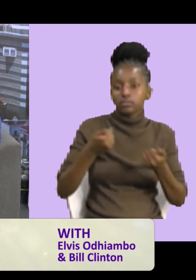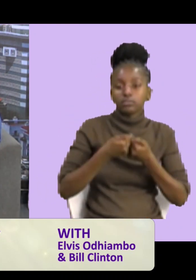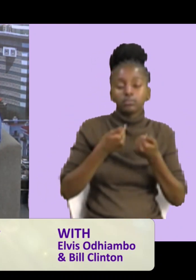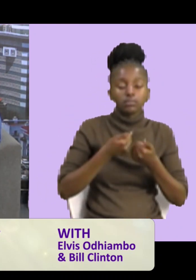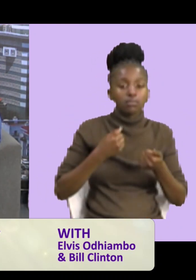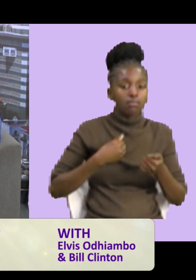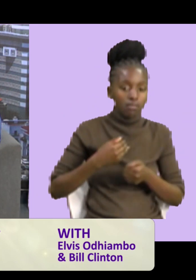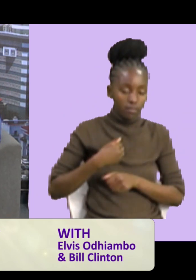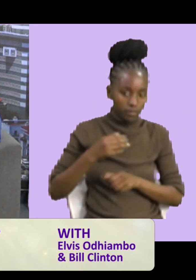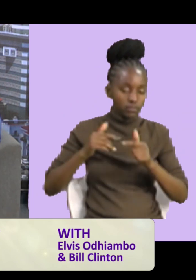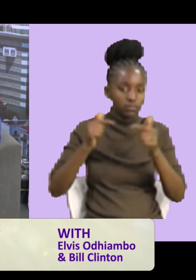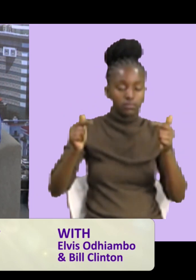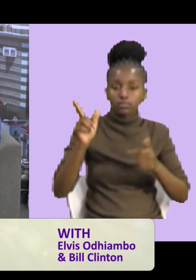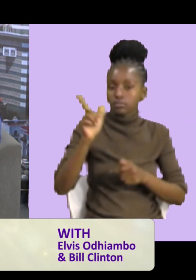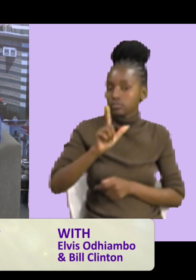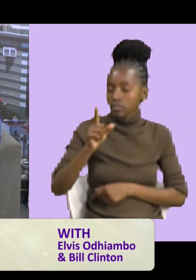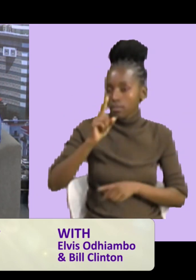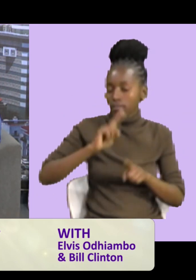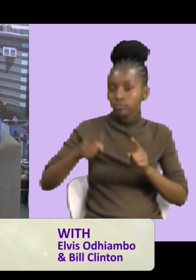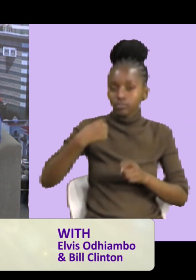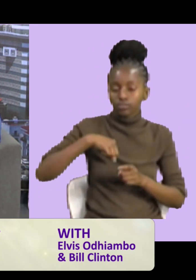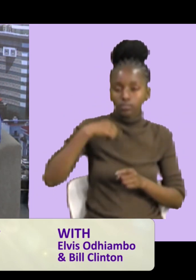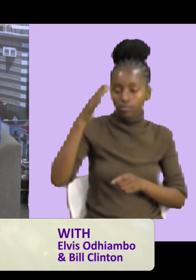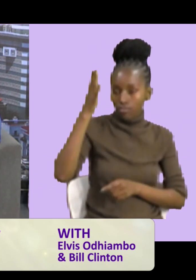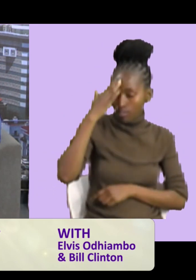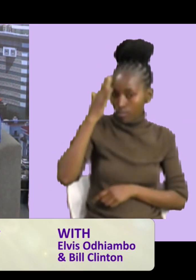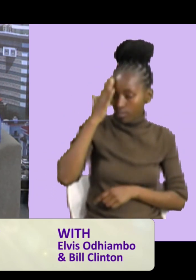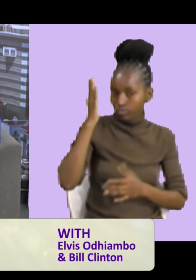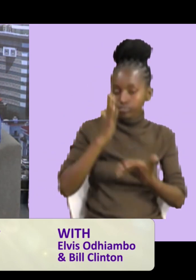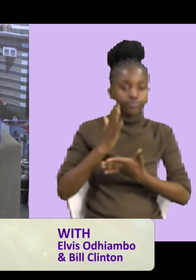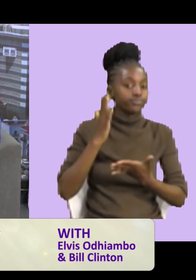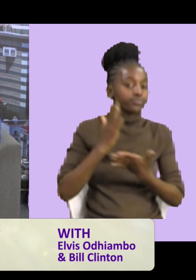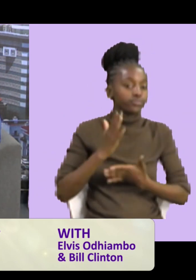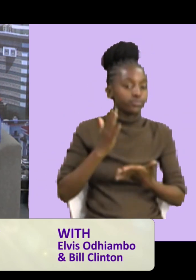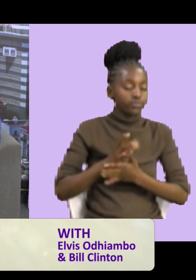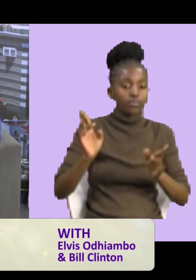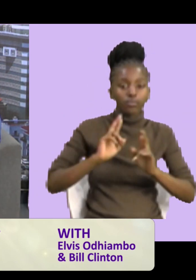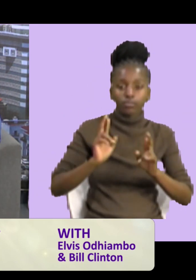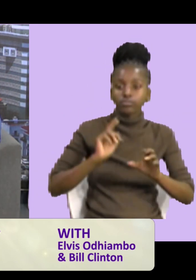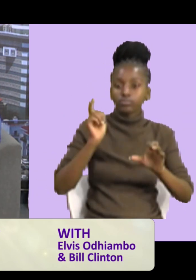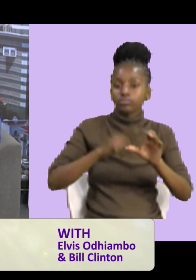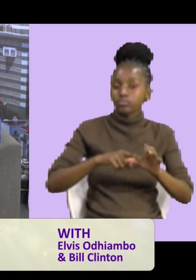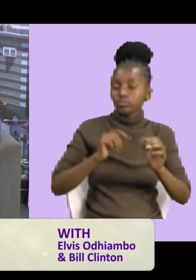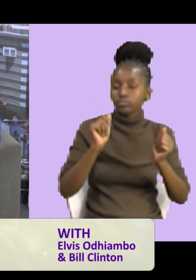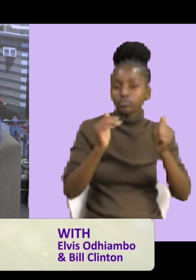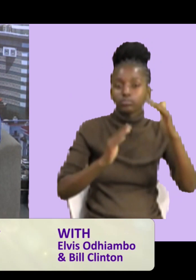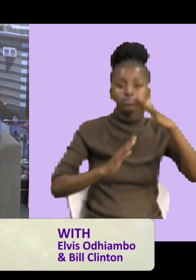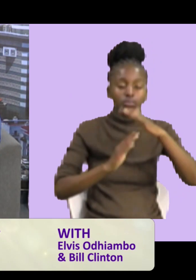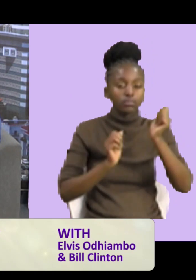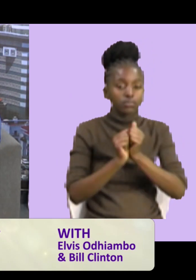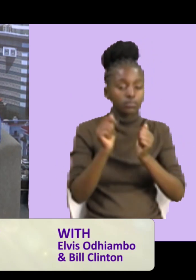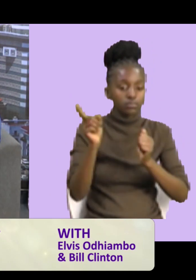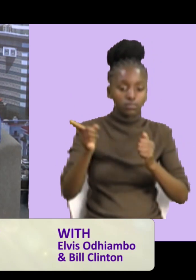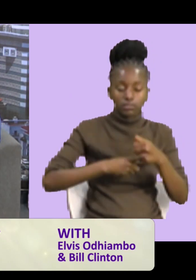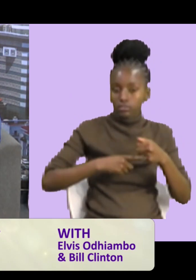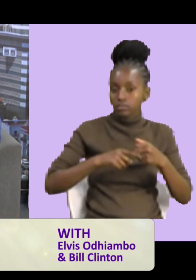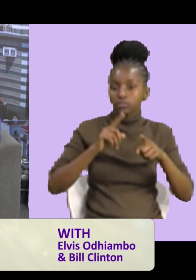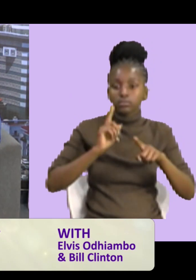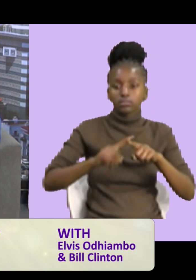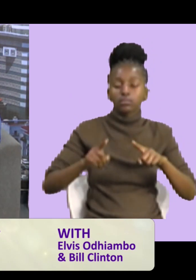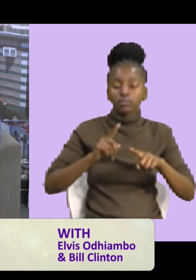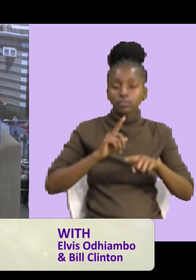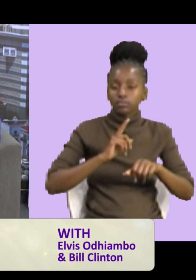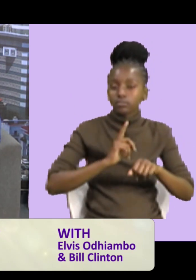because they are automatically through to the round of 16. Pep Guardiola can, when he introduces Champions